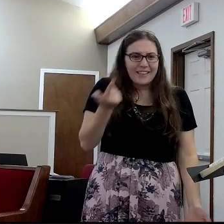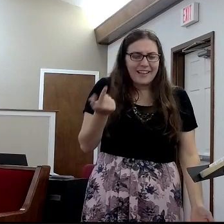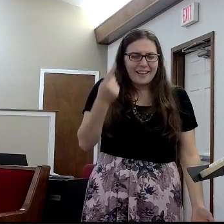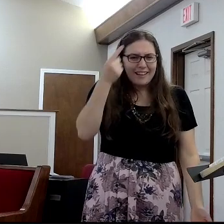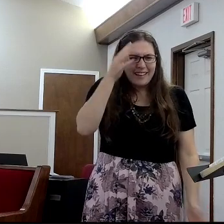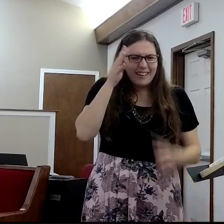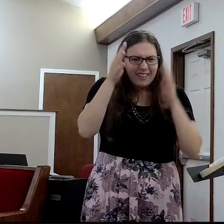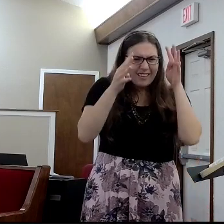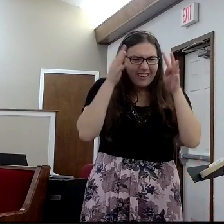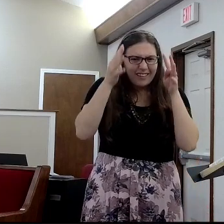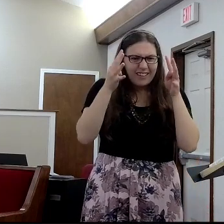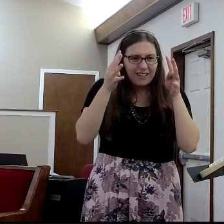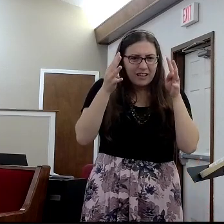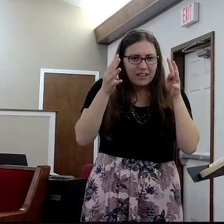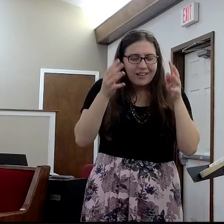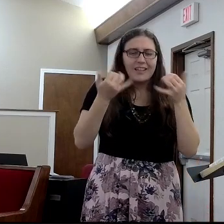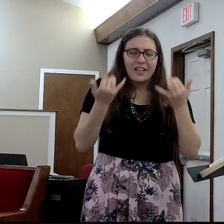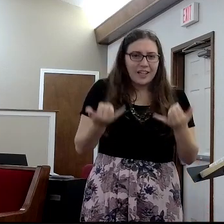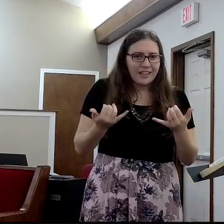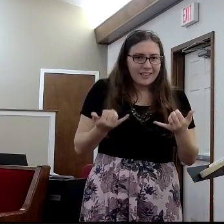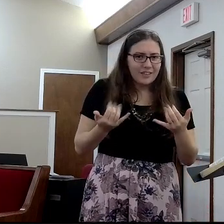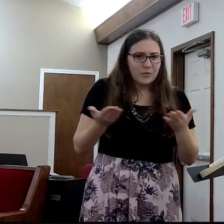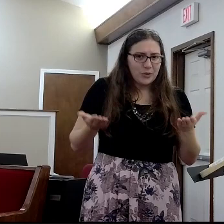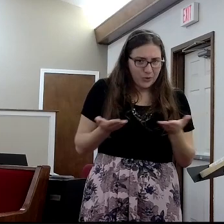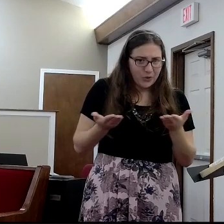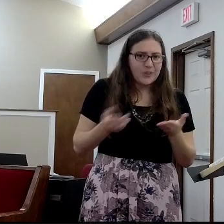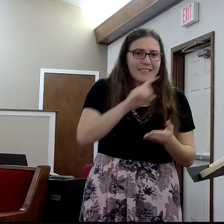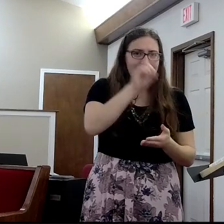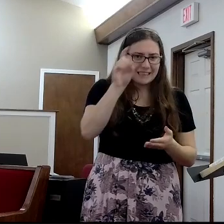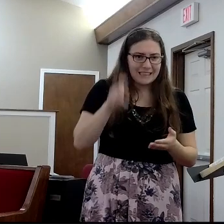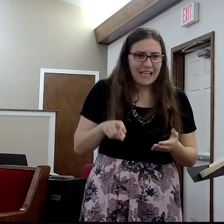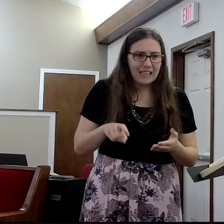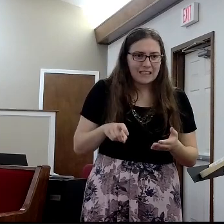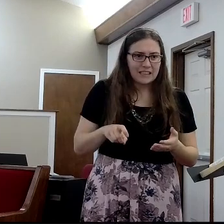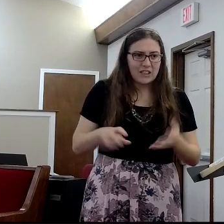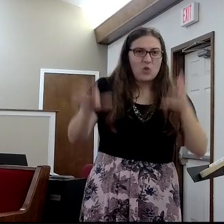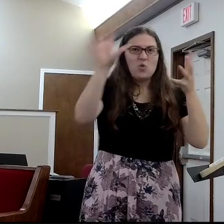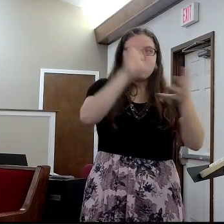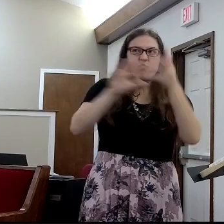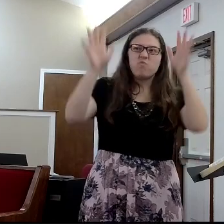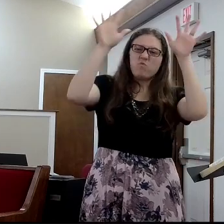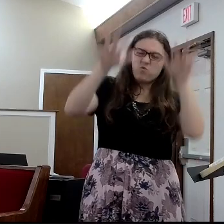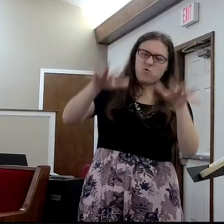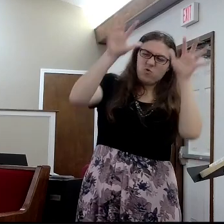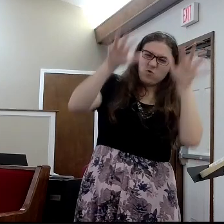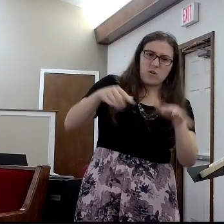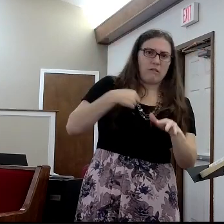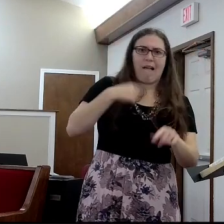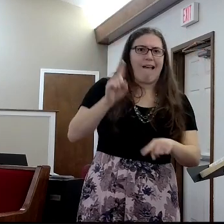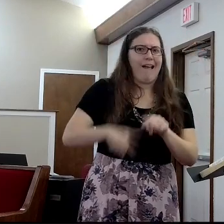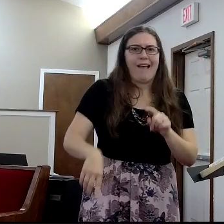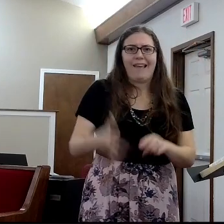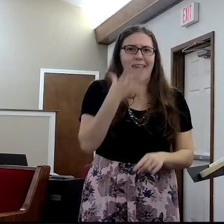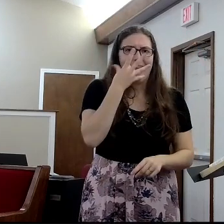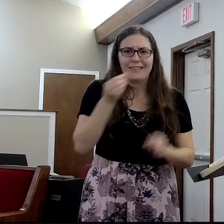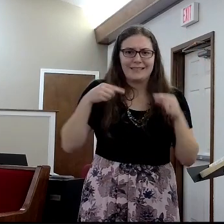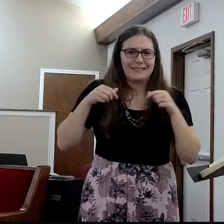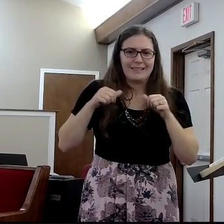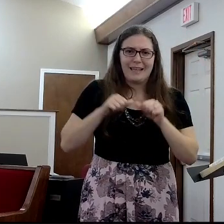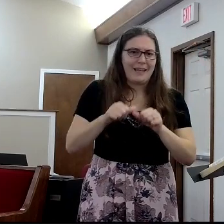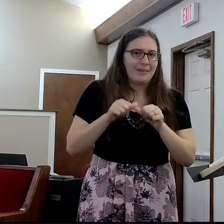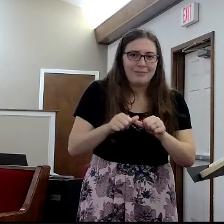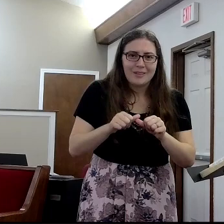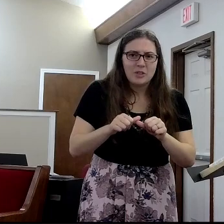because I found some humor in it. I'm sitting there thinking, like, it storms outside in Texas some nights, and I can't sleep through that. How is